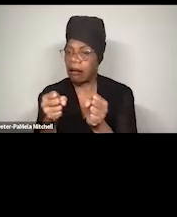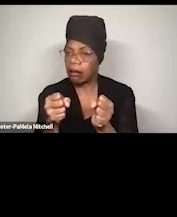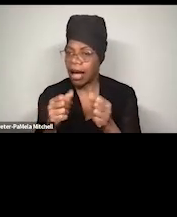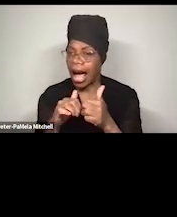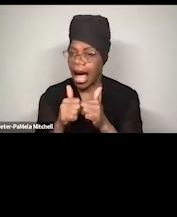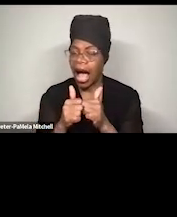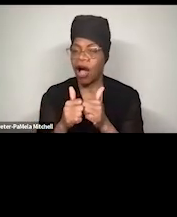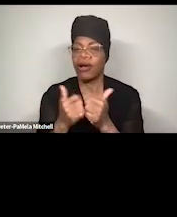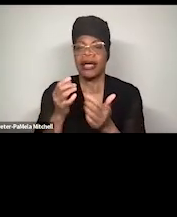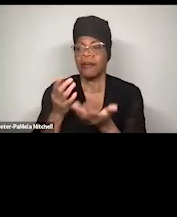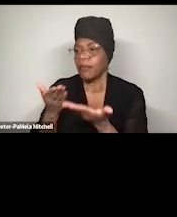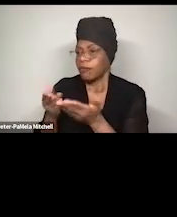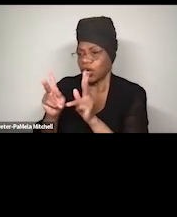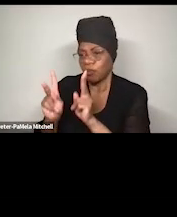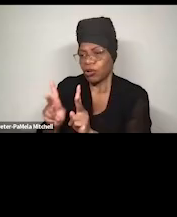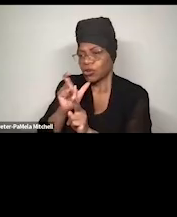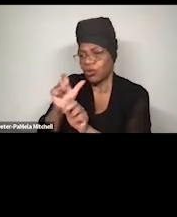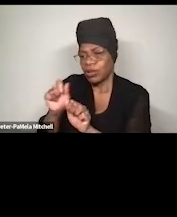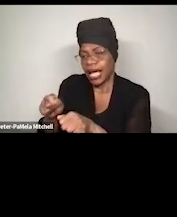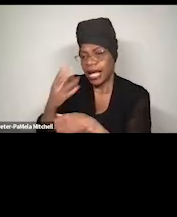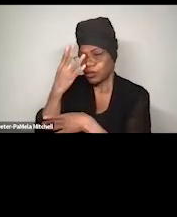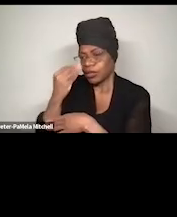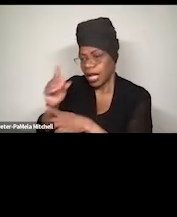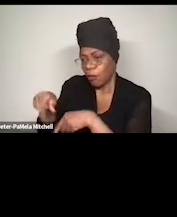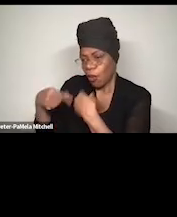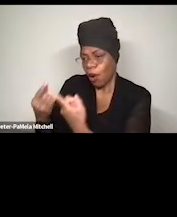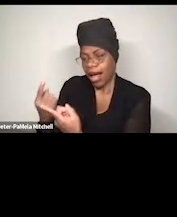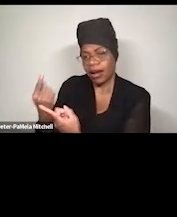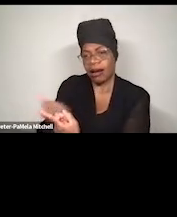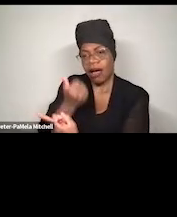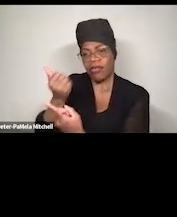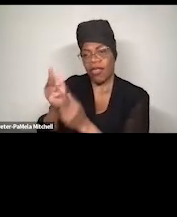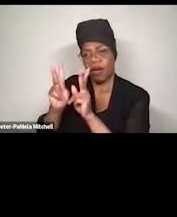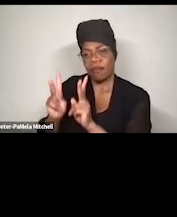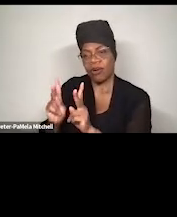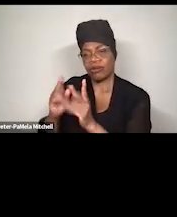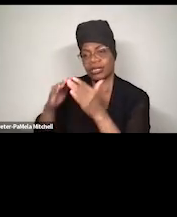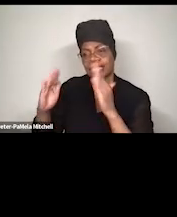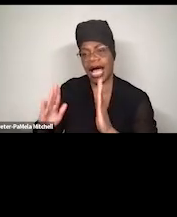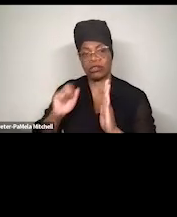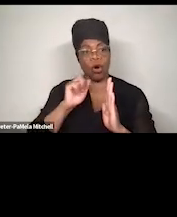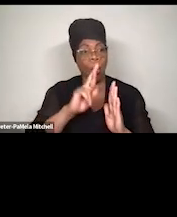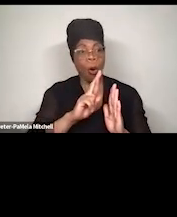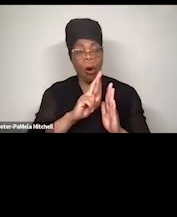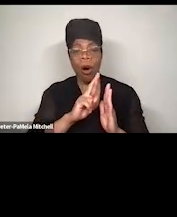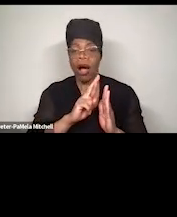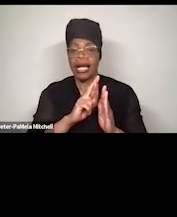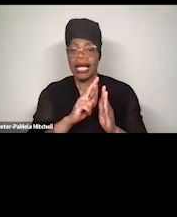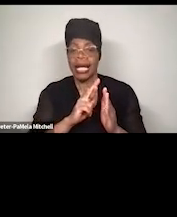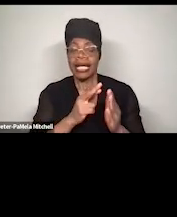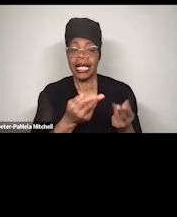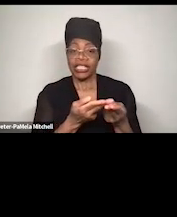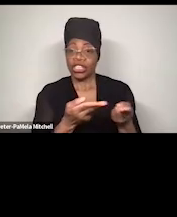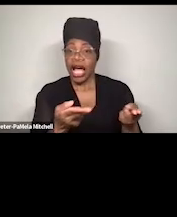they're able to get sleep at somebody's house, or if they're in a shelter, or if they're really up all night just trying to survive. And then